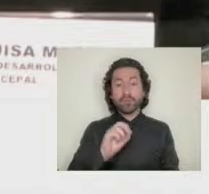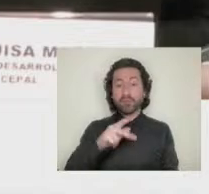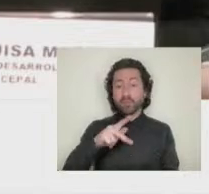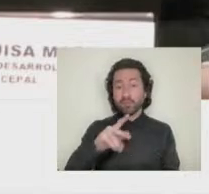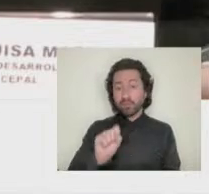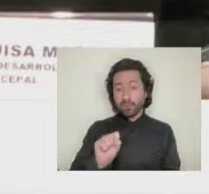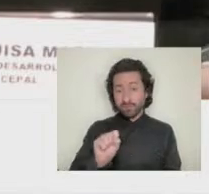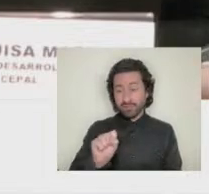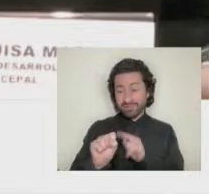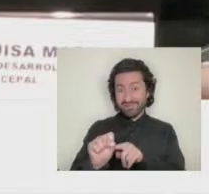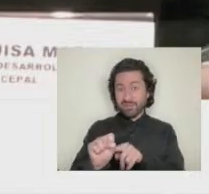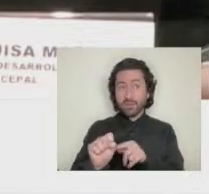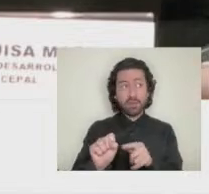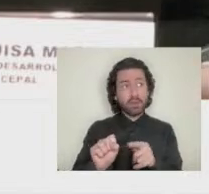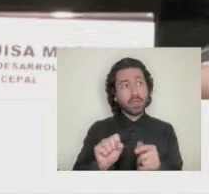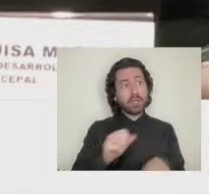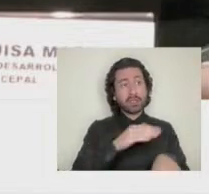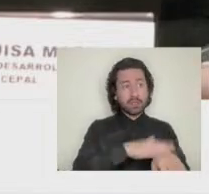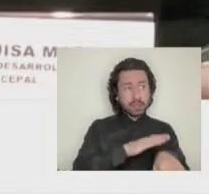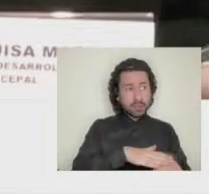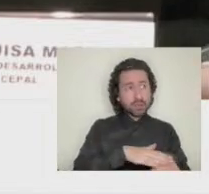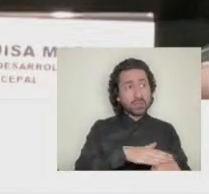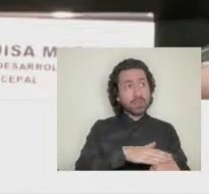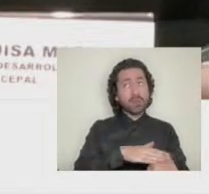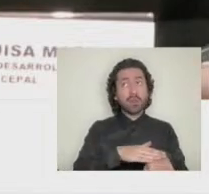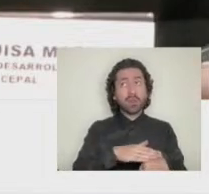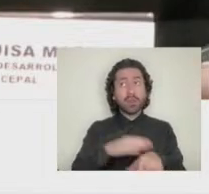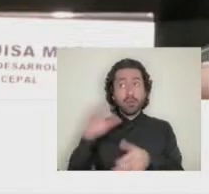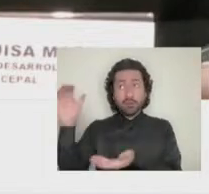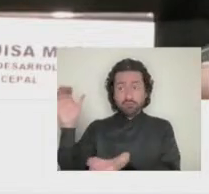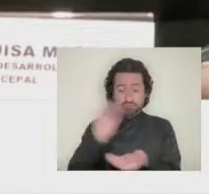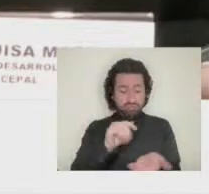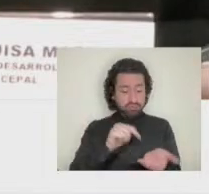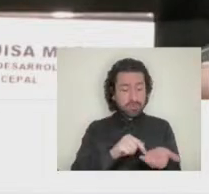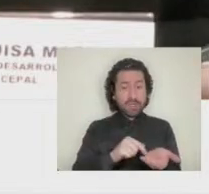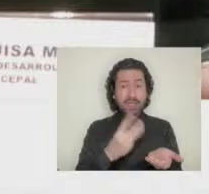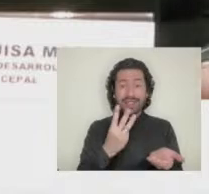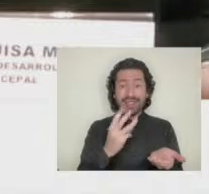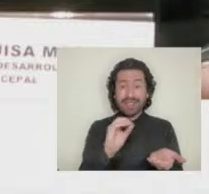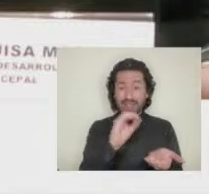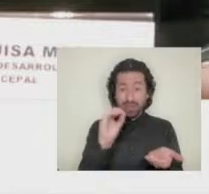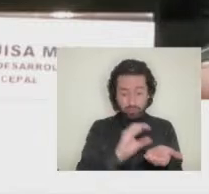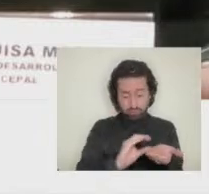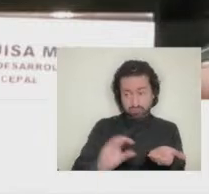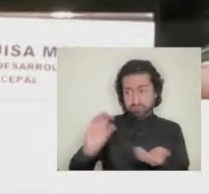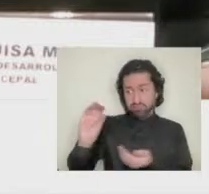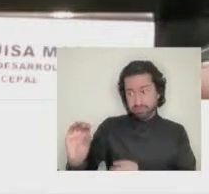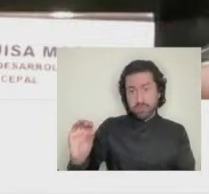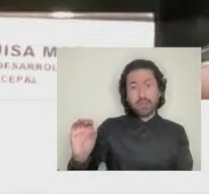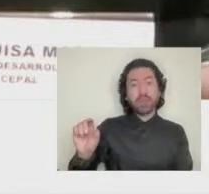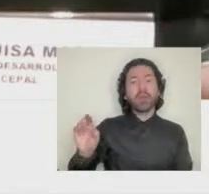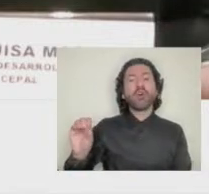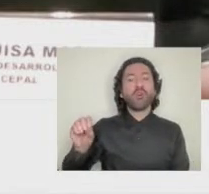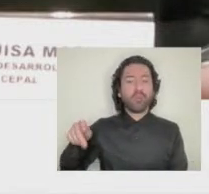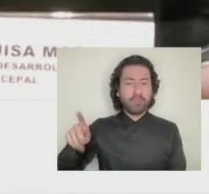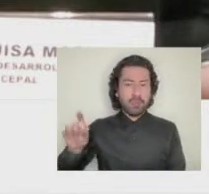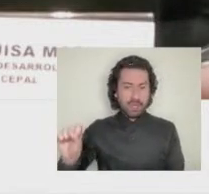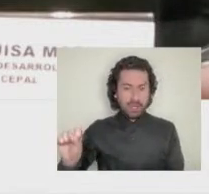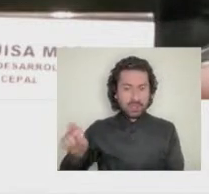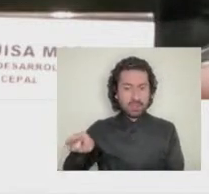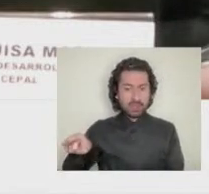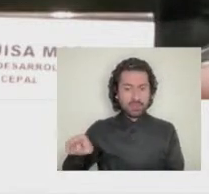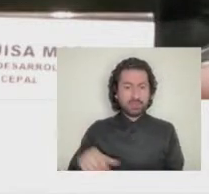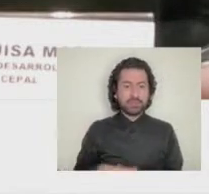The PAHO recommends that we spend 30% of public expenditure in primary health care. But what we do